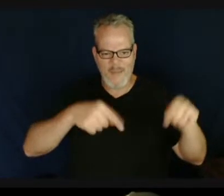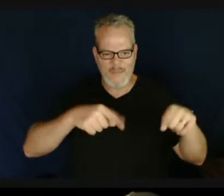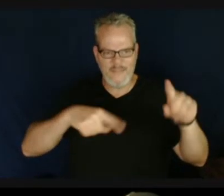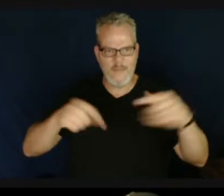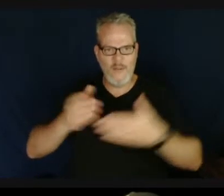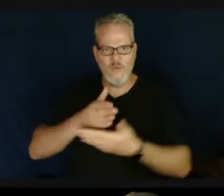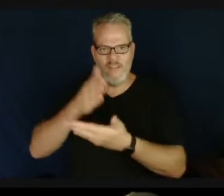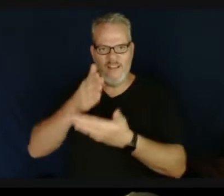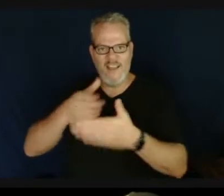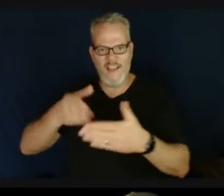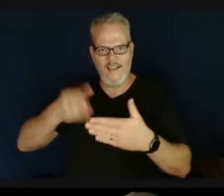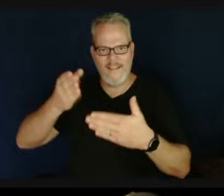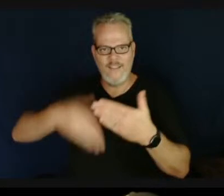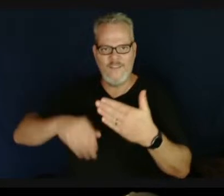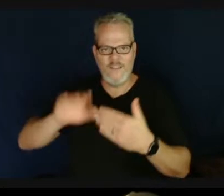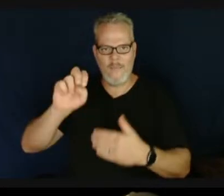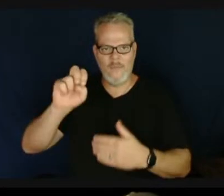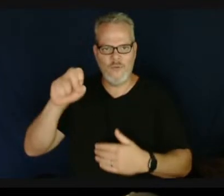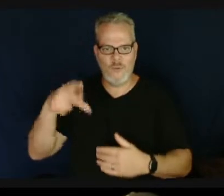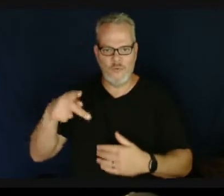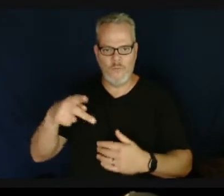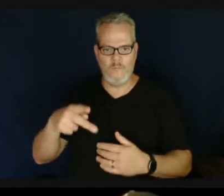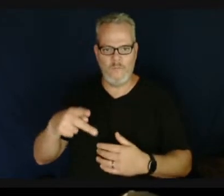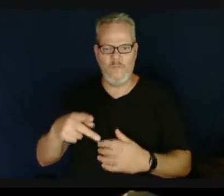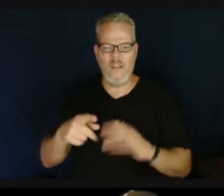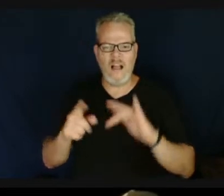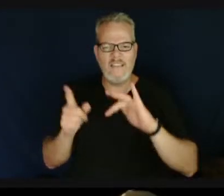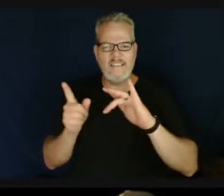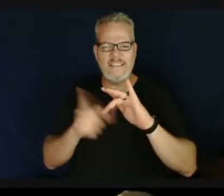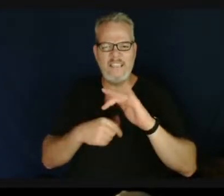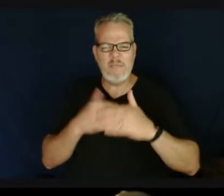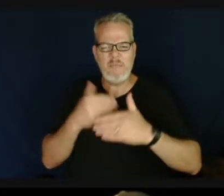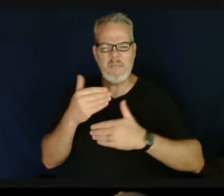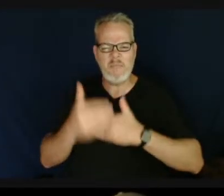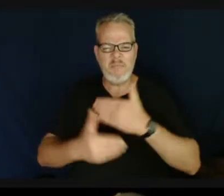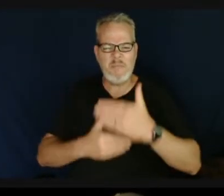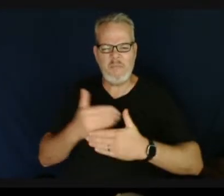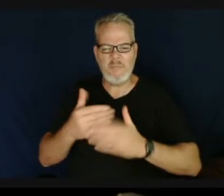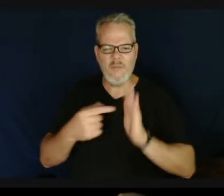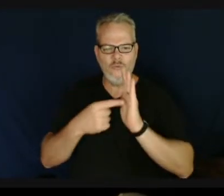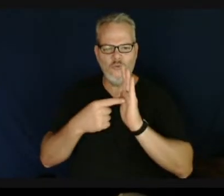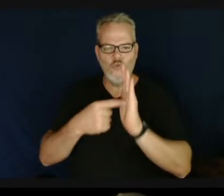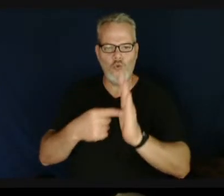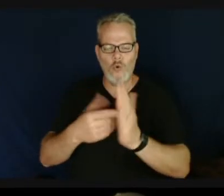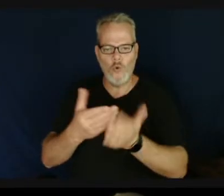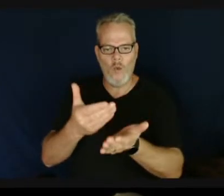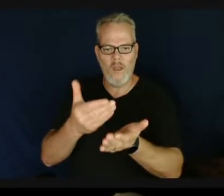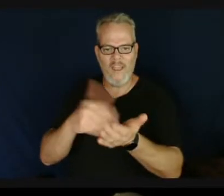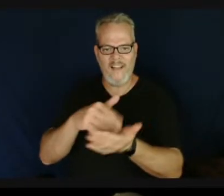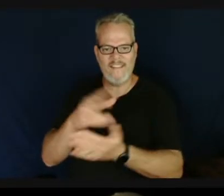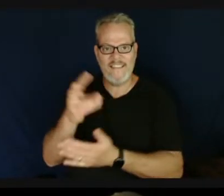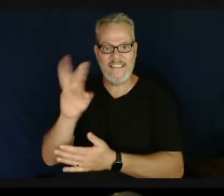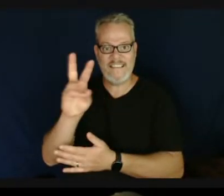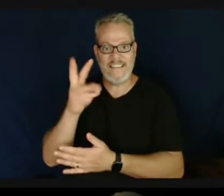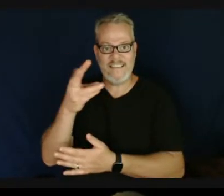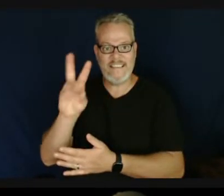there. I'll just skip through because I want to just point out the similar pattern in the 16th phase there.